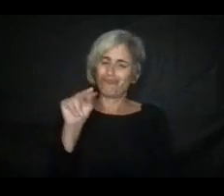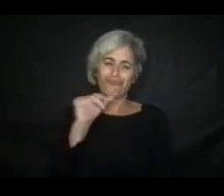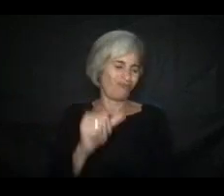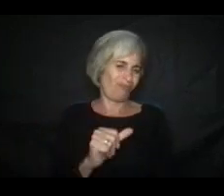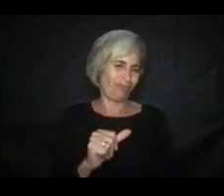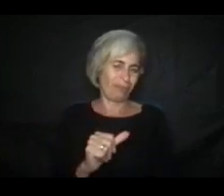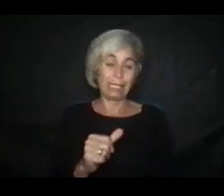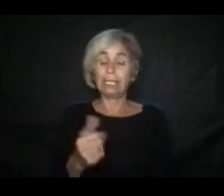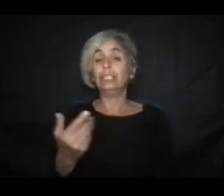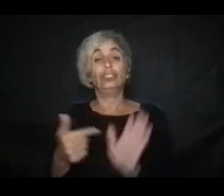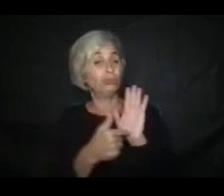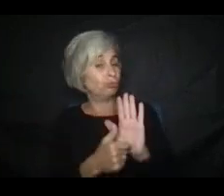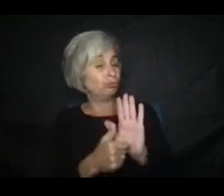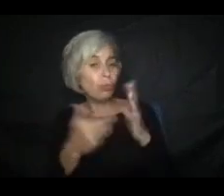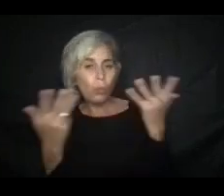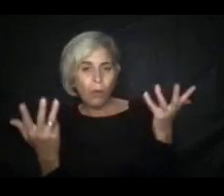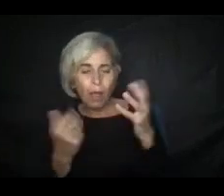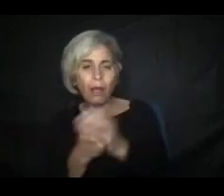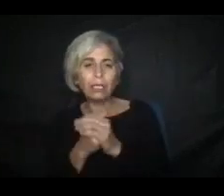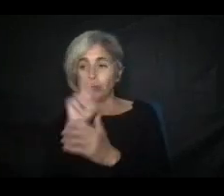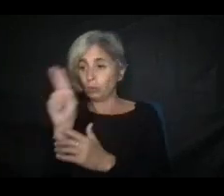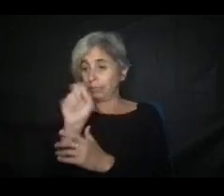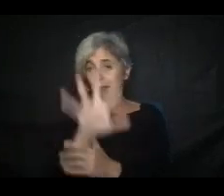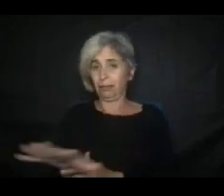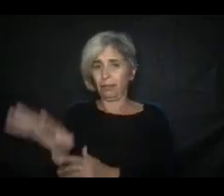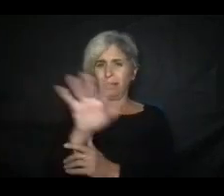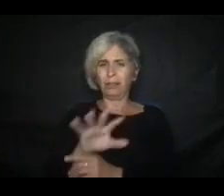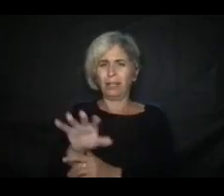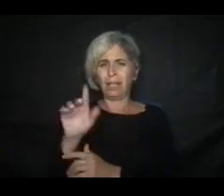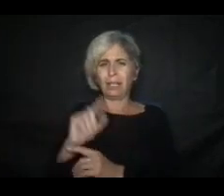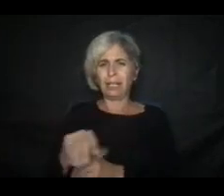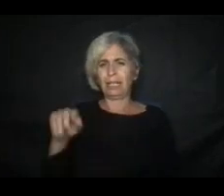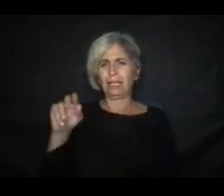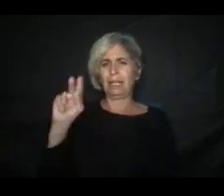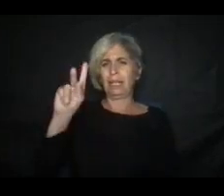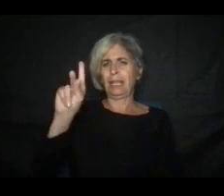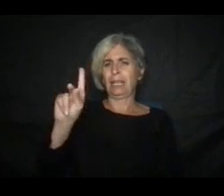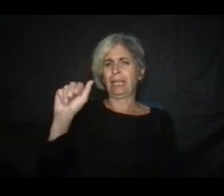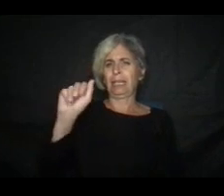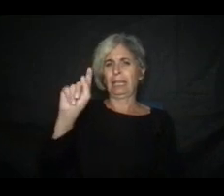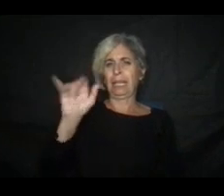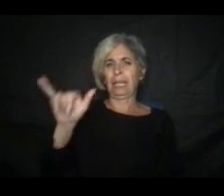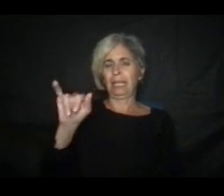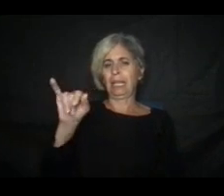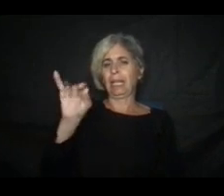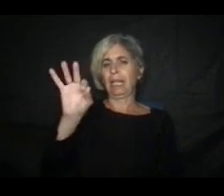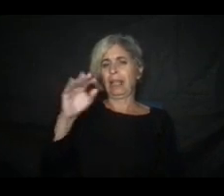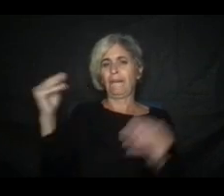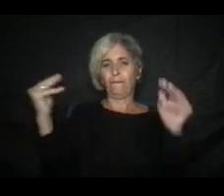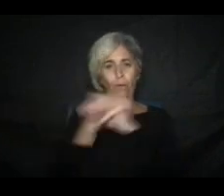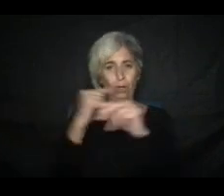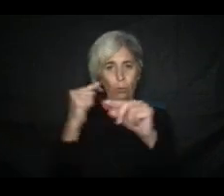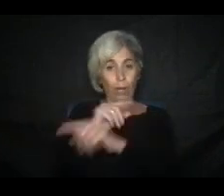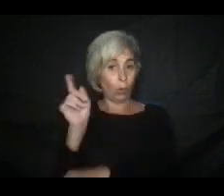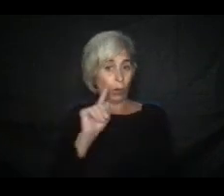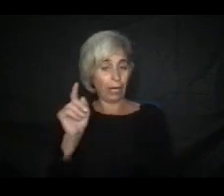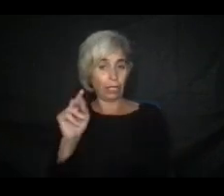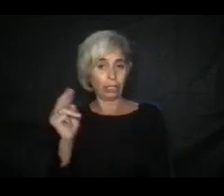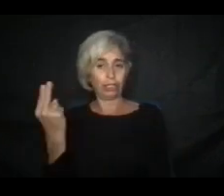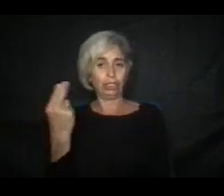or one of the biggest examples in the US, is the Katy Freeway in Houston, Texas. It was promised to solve